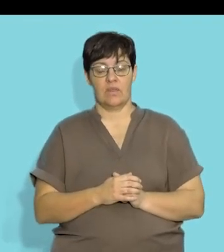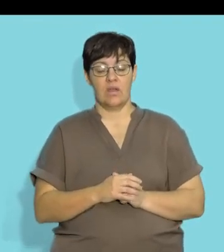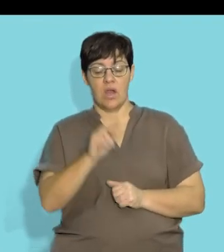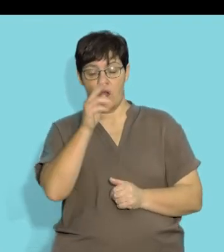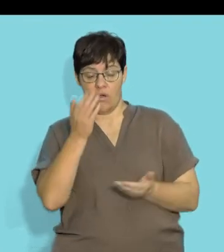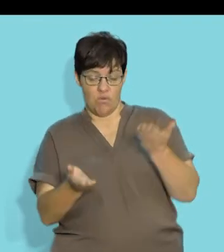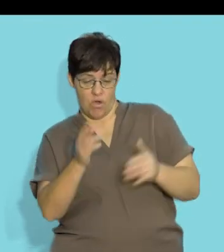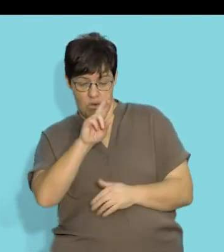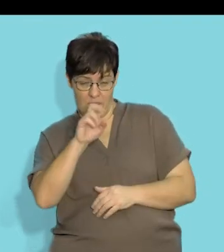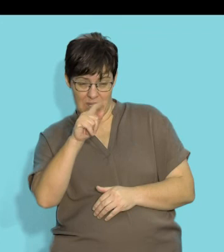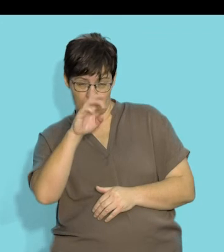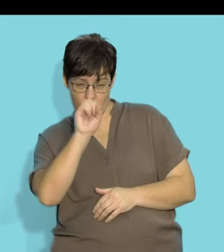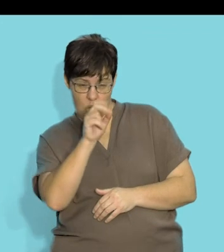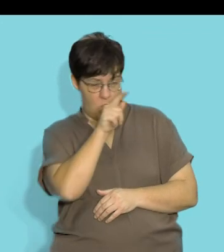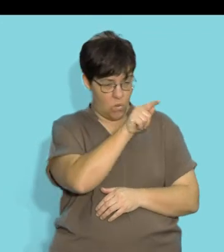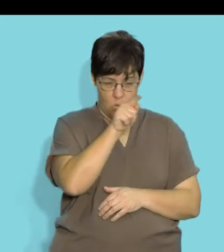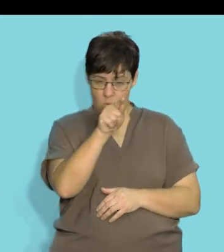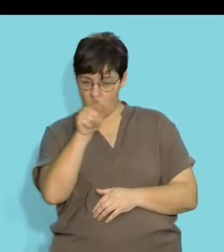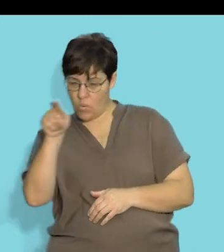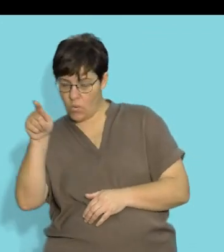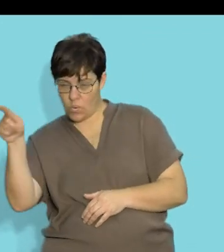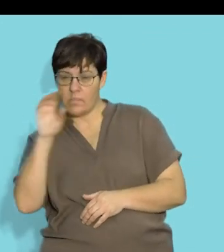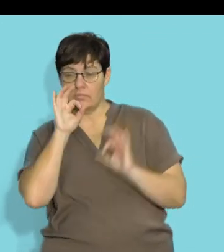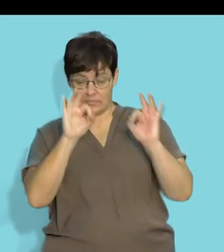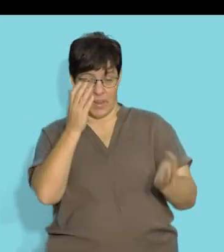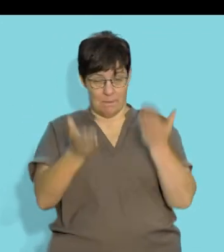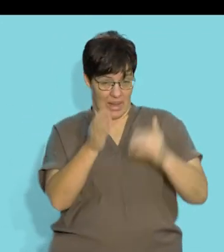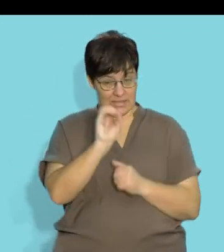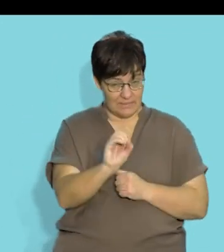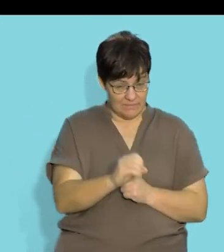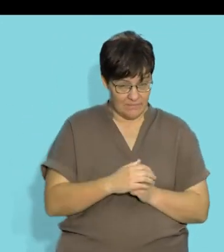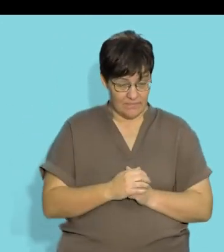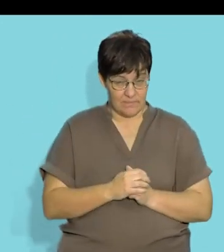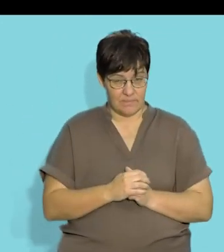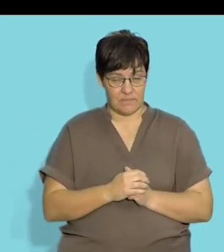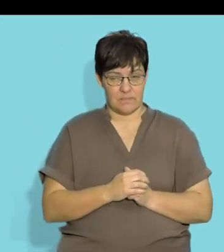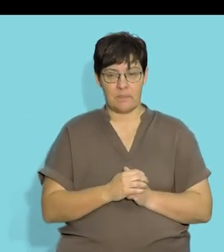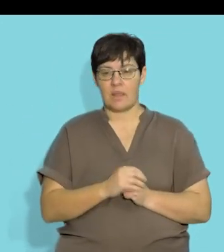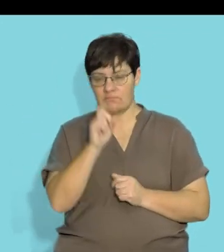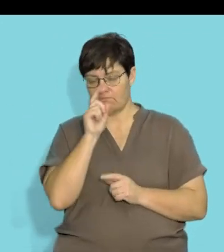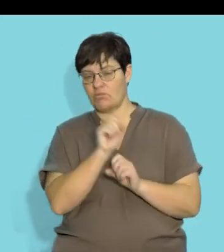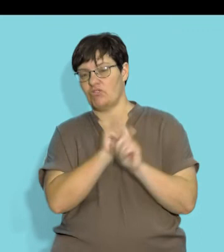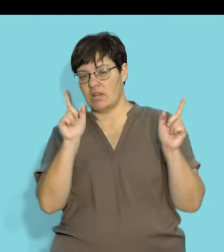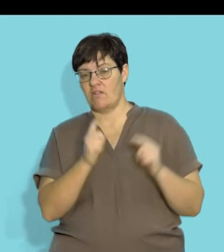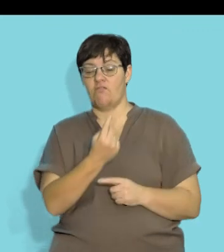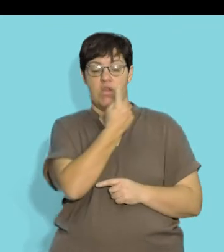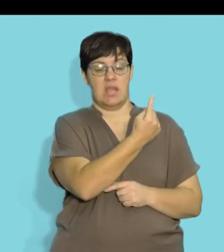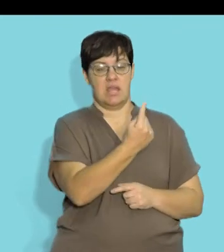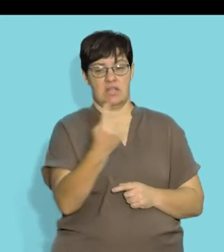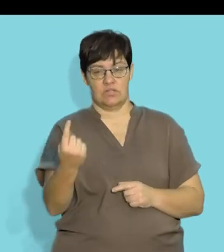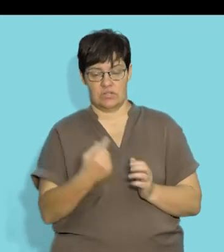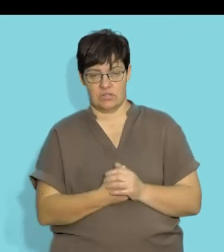in which they react with each other, also very important. We need to realize that for